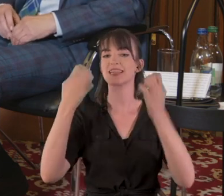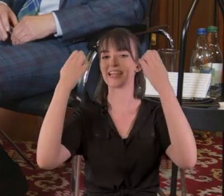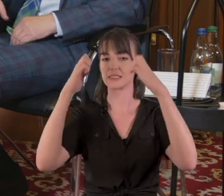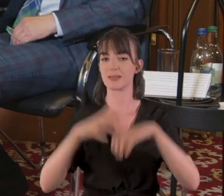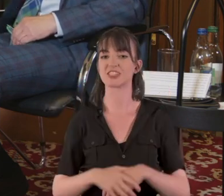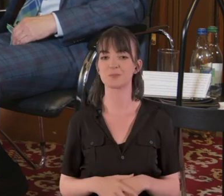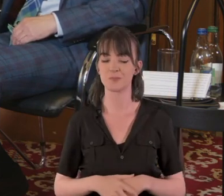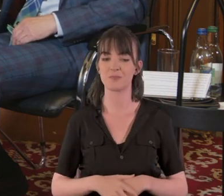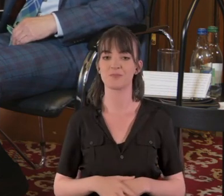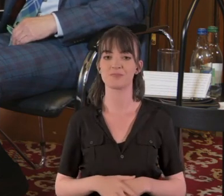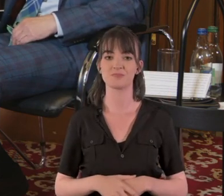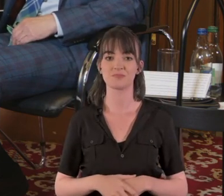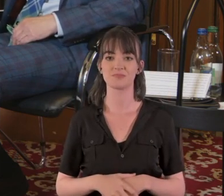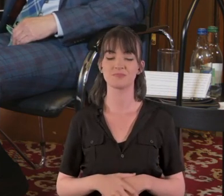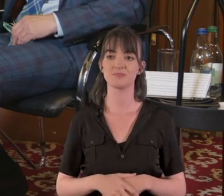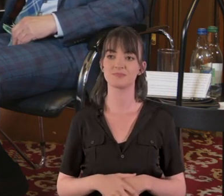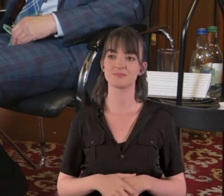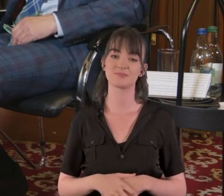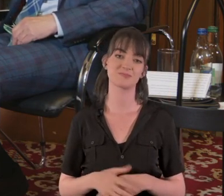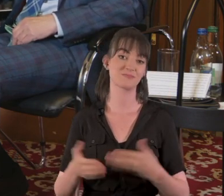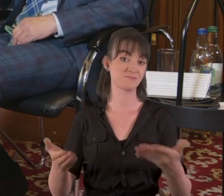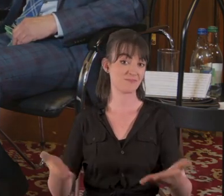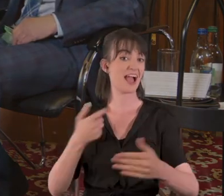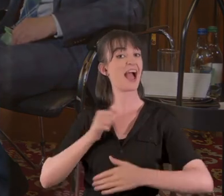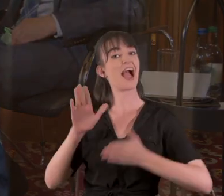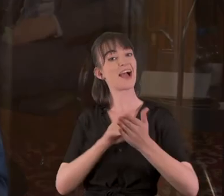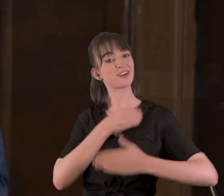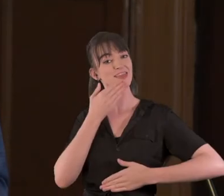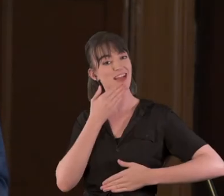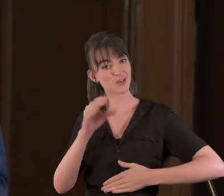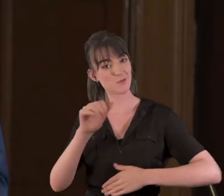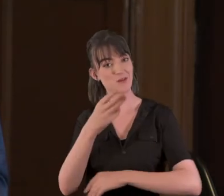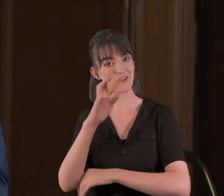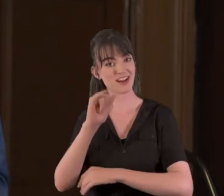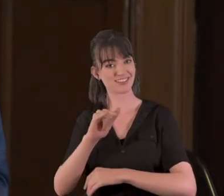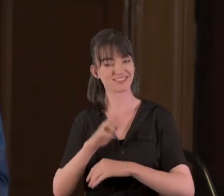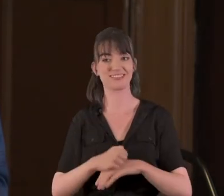exhibition. And no one has yet thanked you, Marie, so may I thank you.